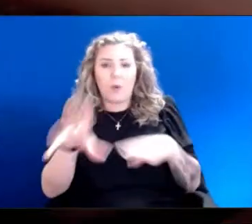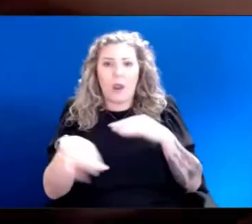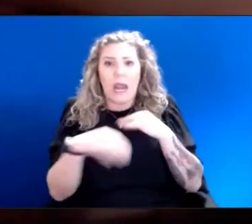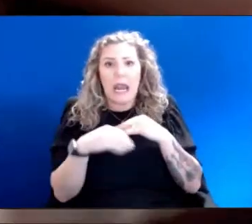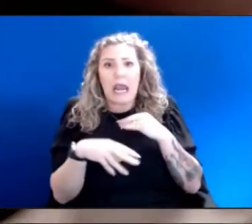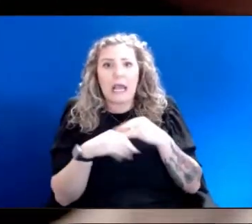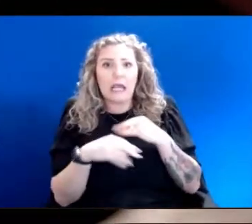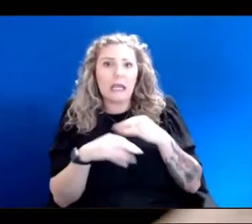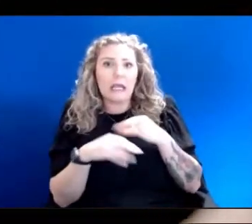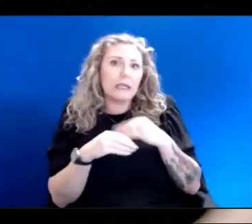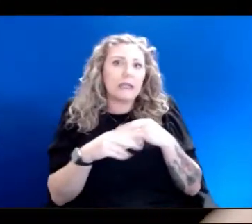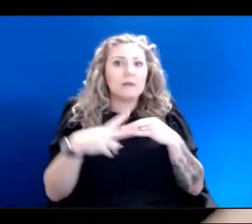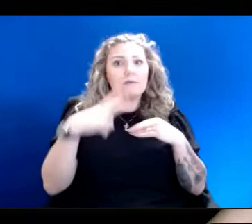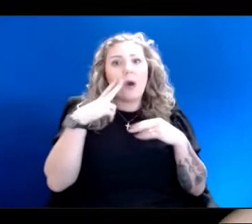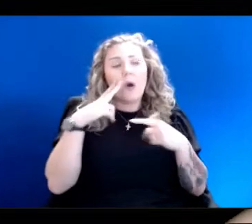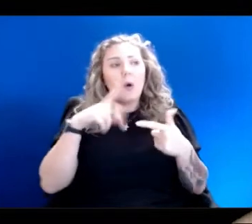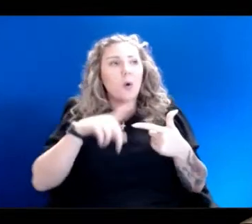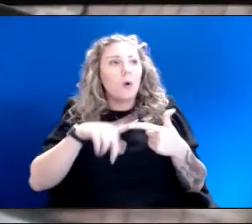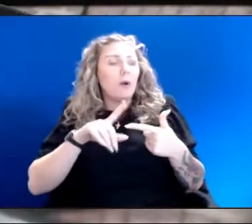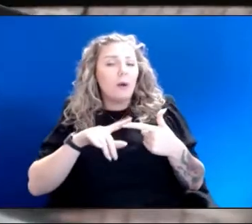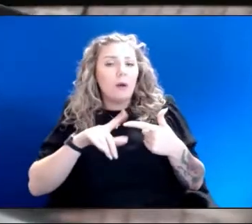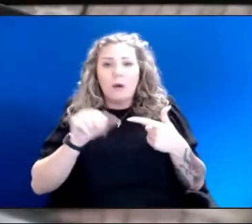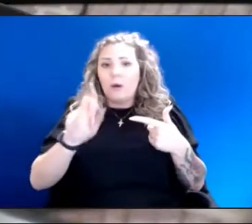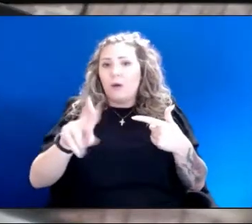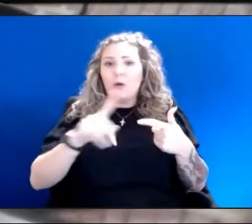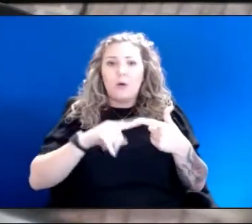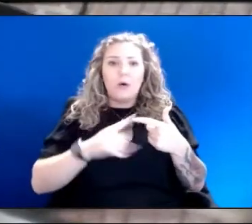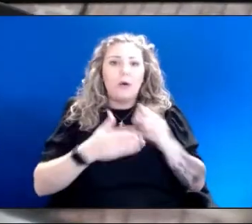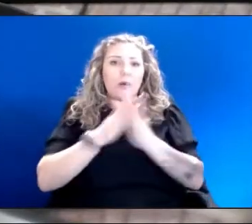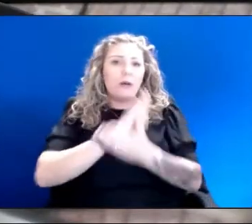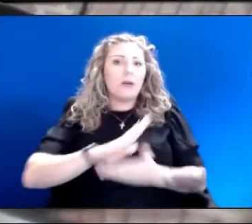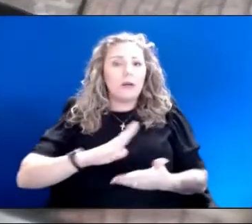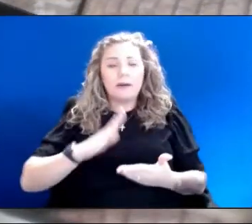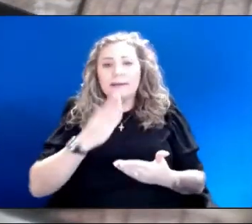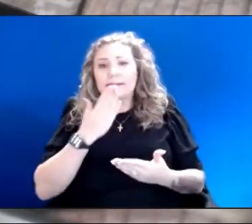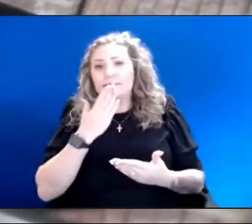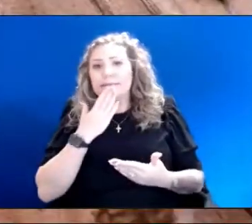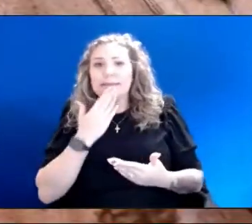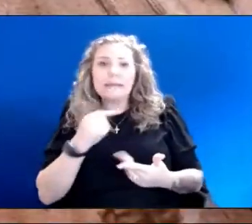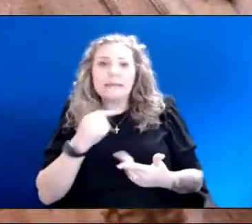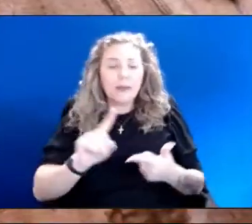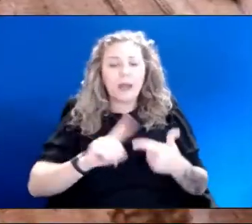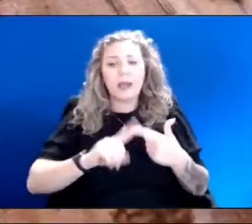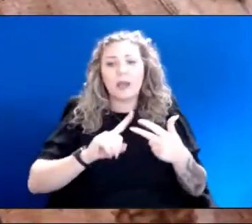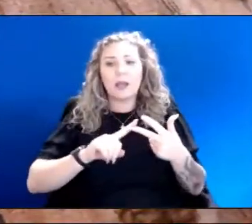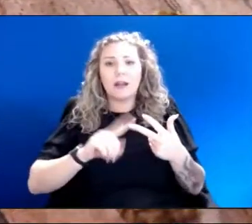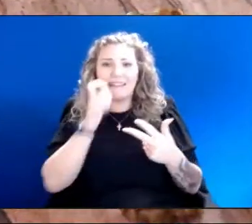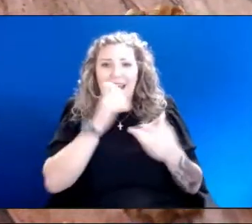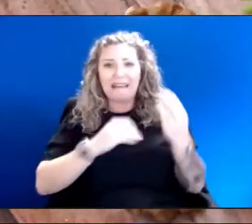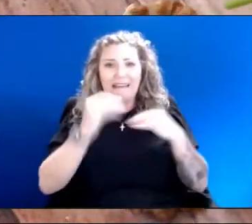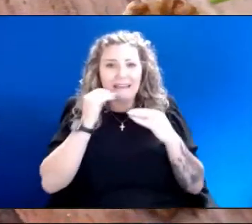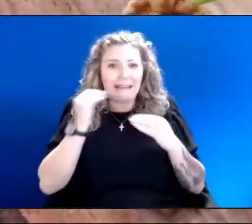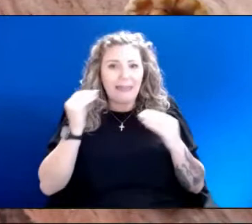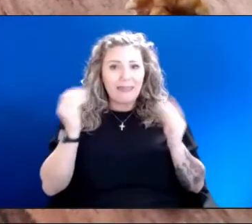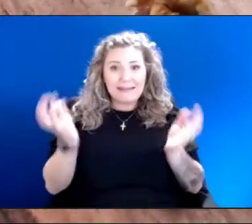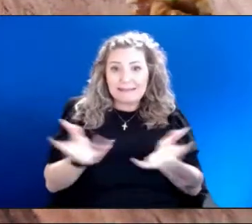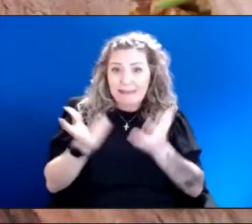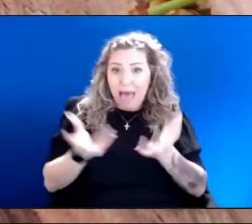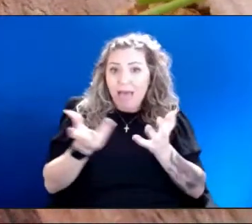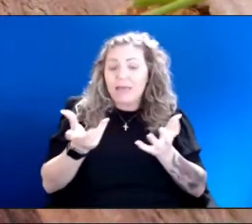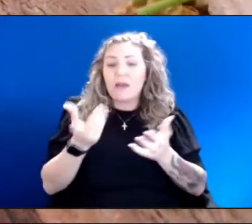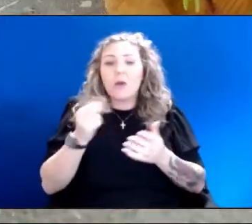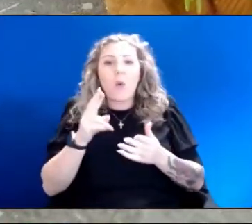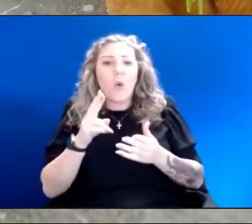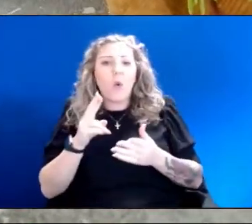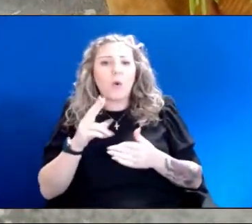to now I smoke, or if you become a diabetic, and again, you're not eating that salad on the side, you're not having the green beans to go with